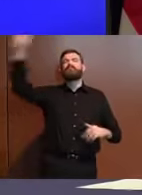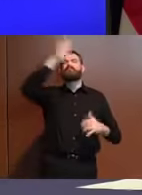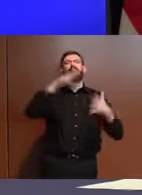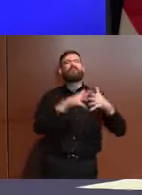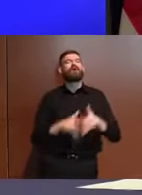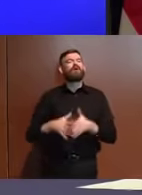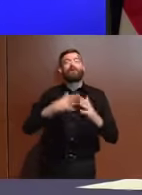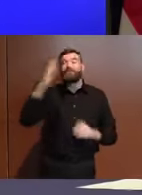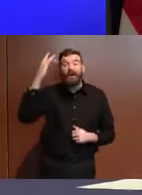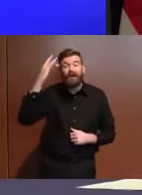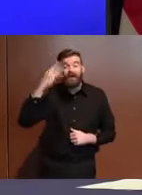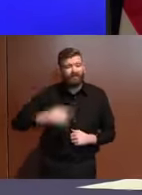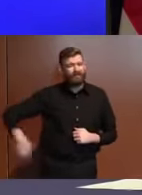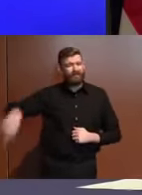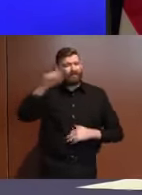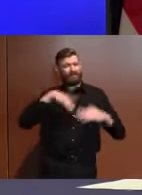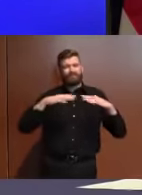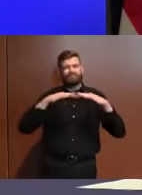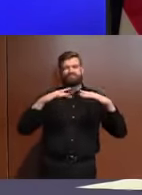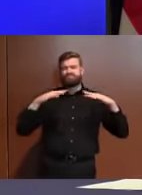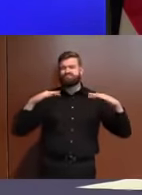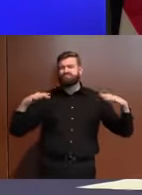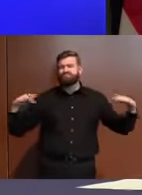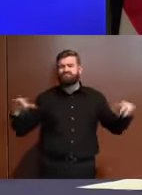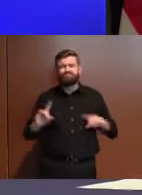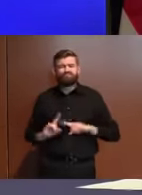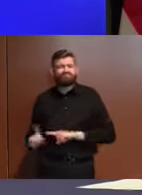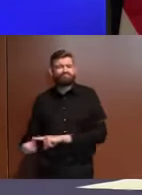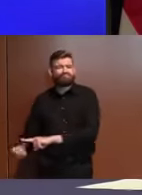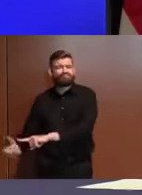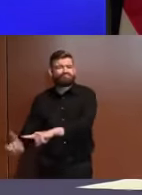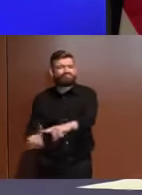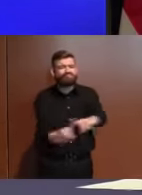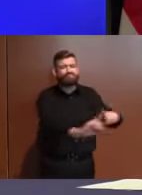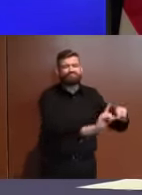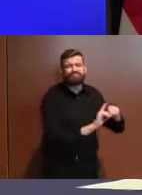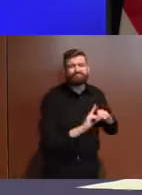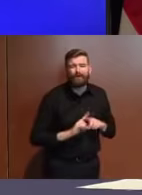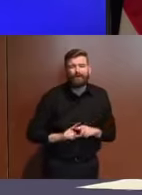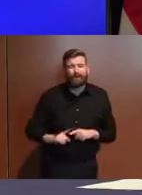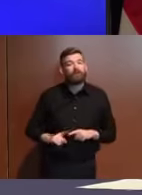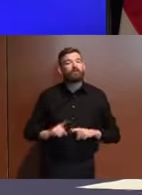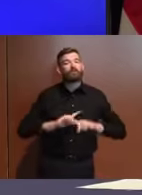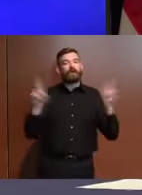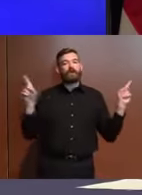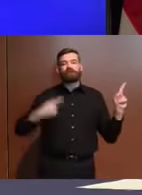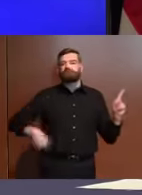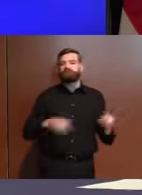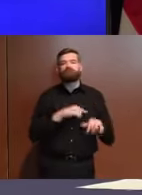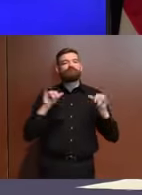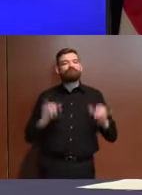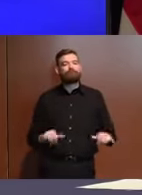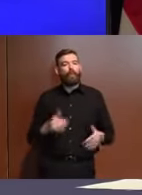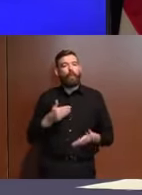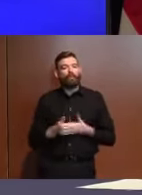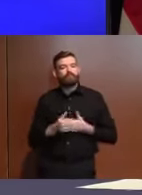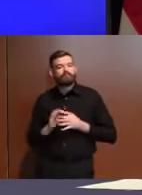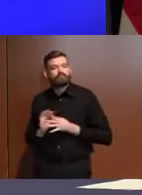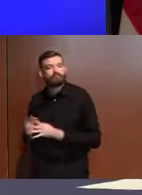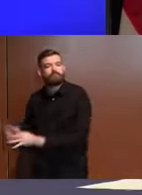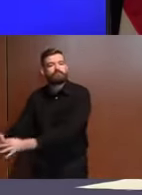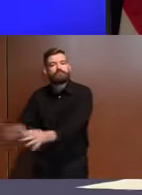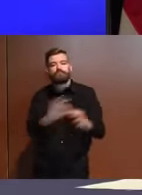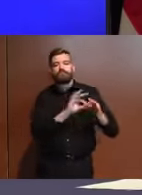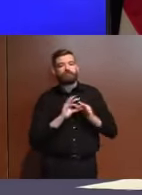in America. And at the same time, we are as together as any other state in America as one